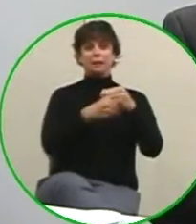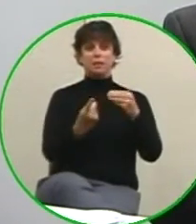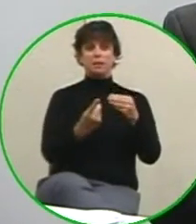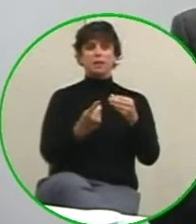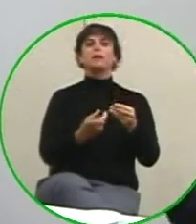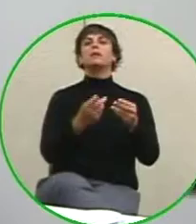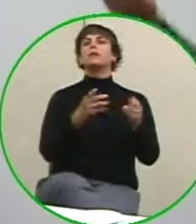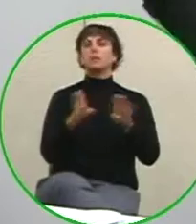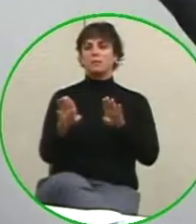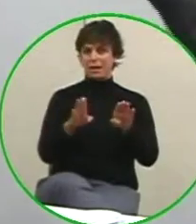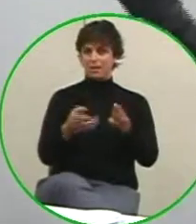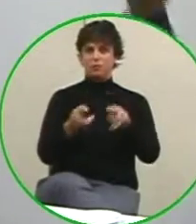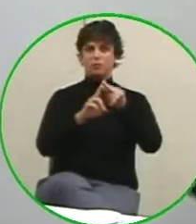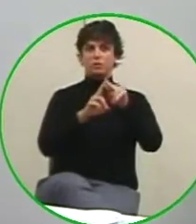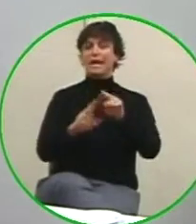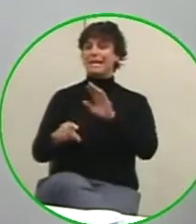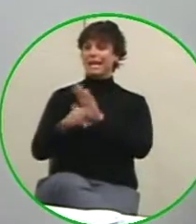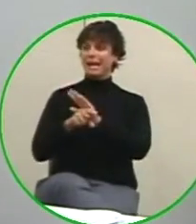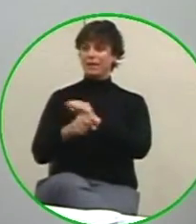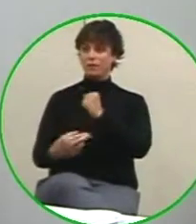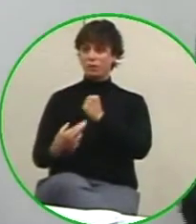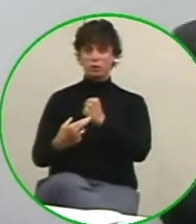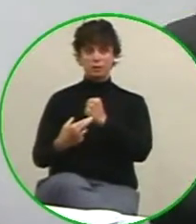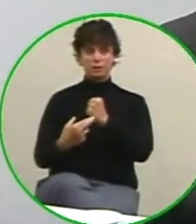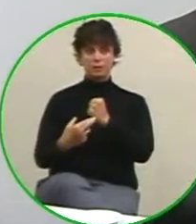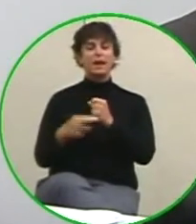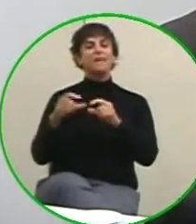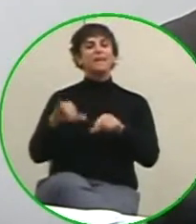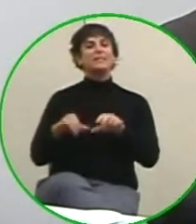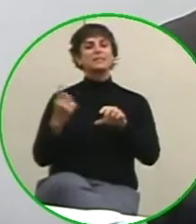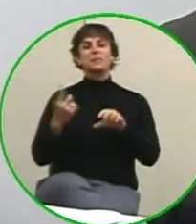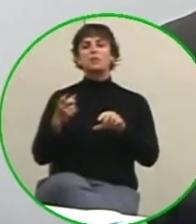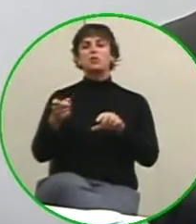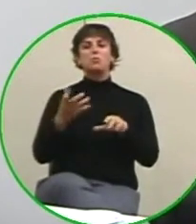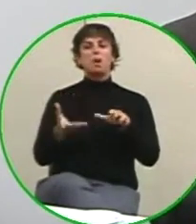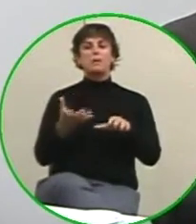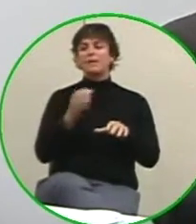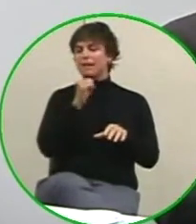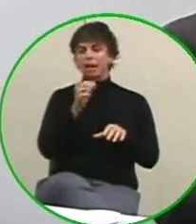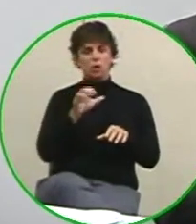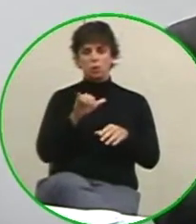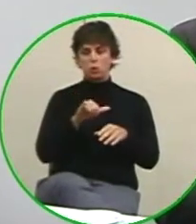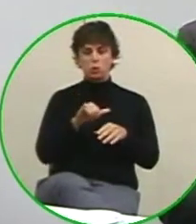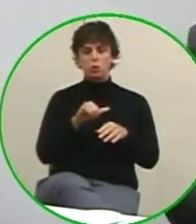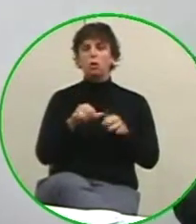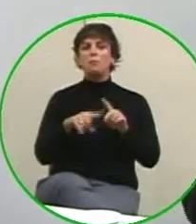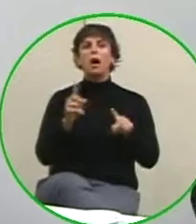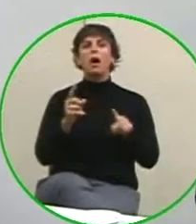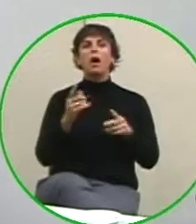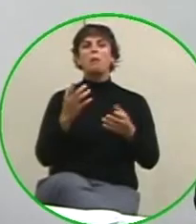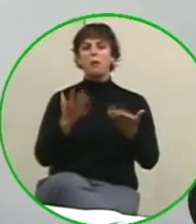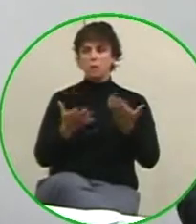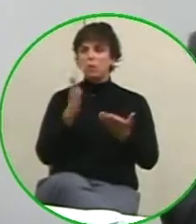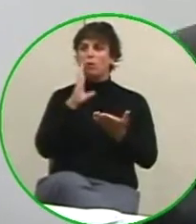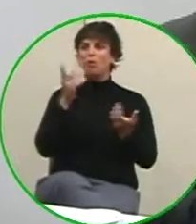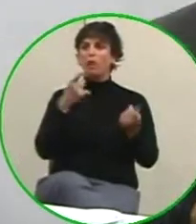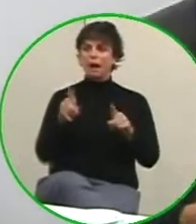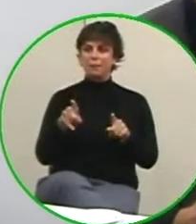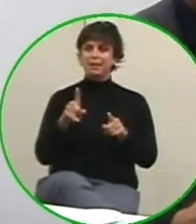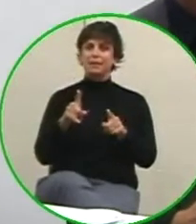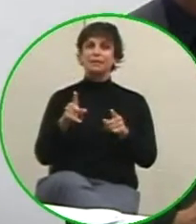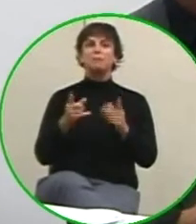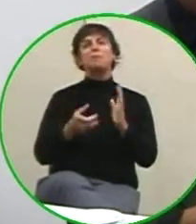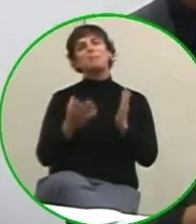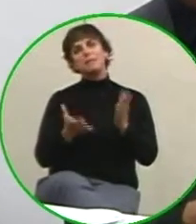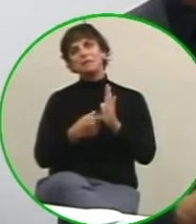sense? Negative reinforcement. This is something you're probably not going to do, but this is something that probably happens to